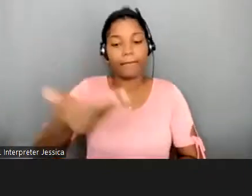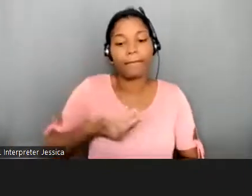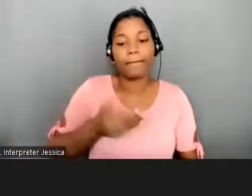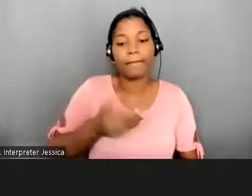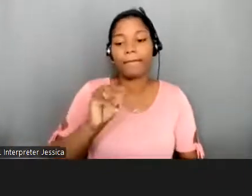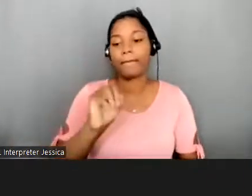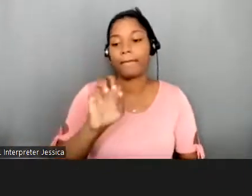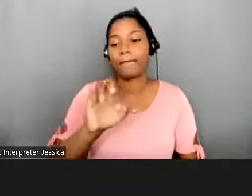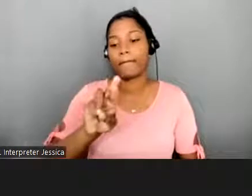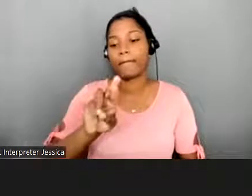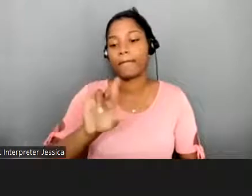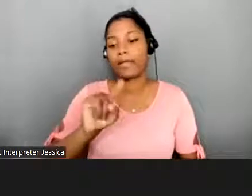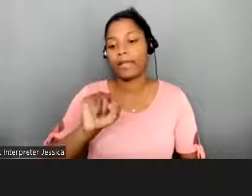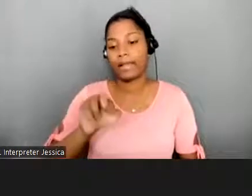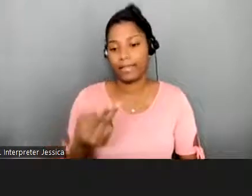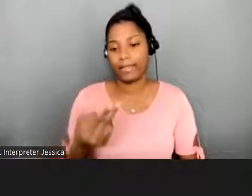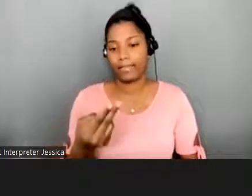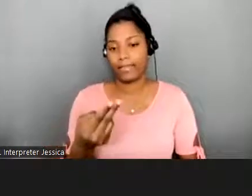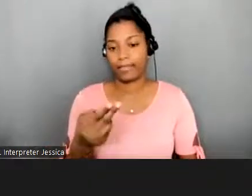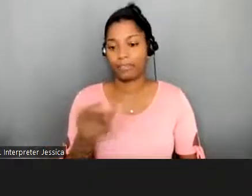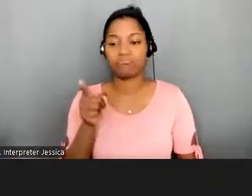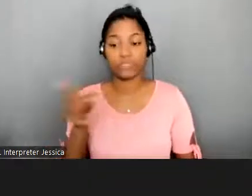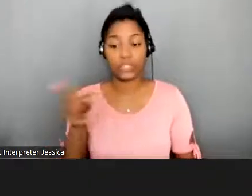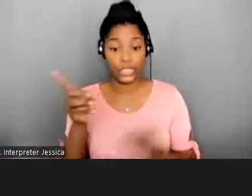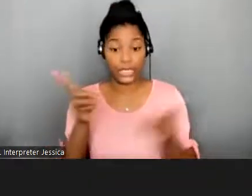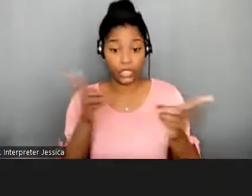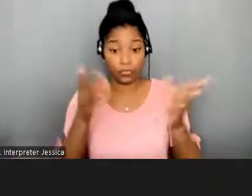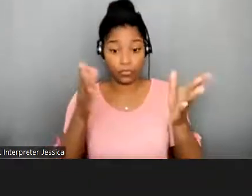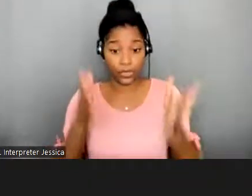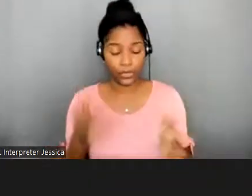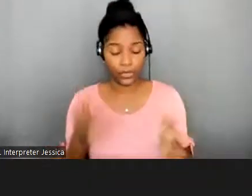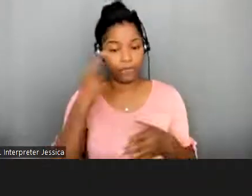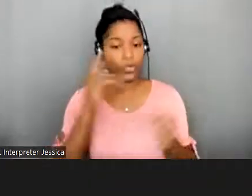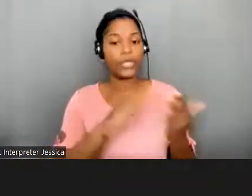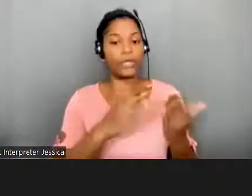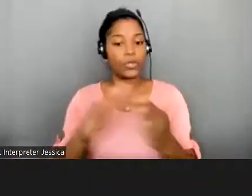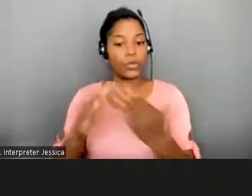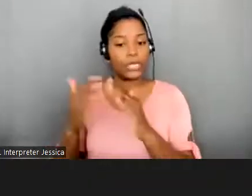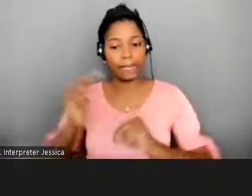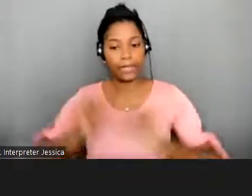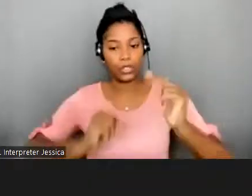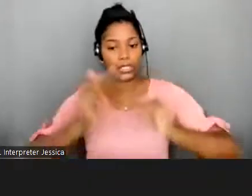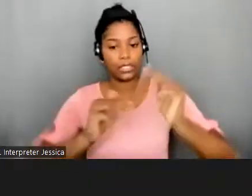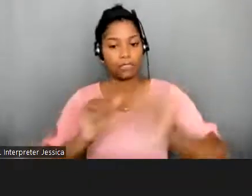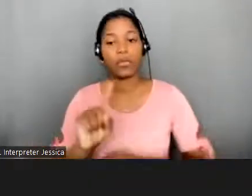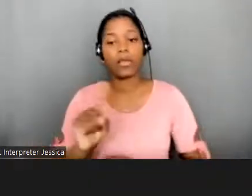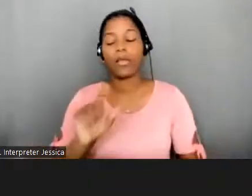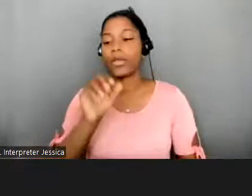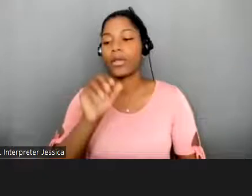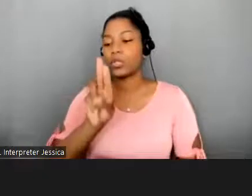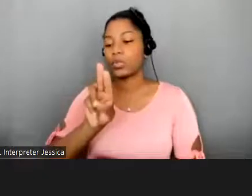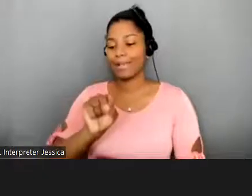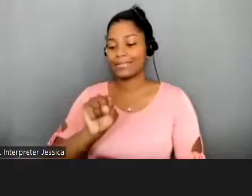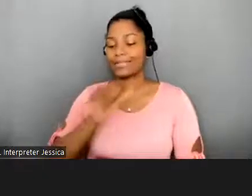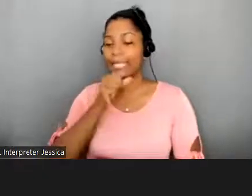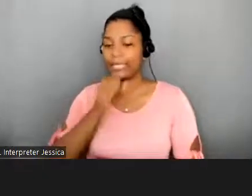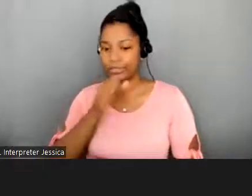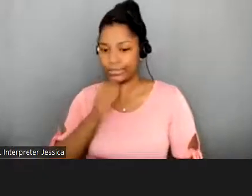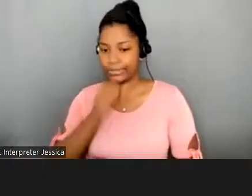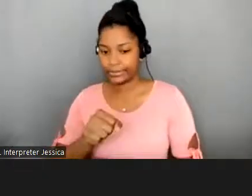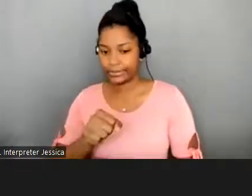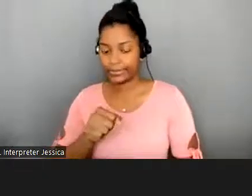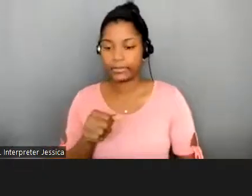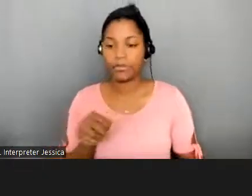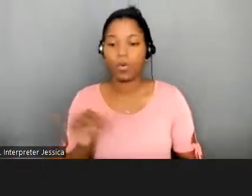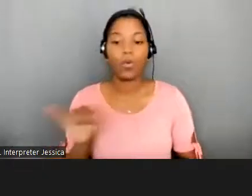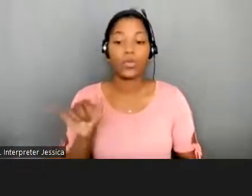Hanley. Meredith Hanley serves as the Director of Community Capacity Building at US Aging. And in this role, she also serves